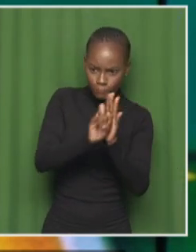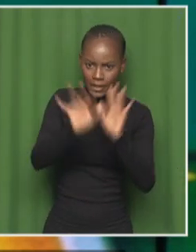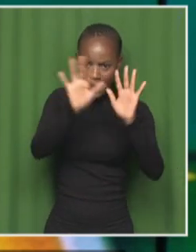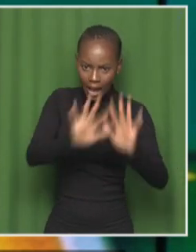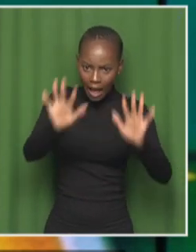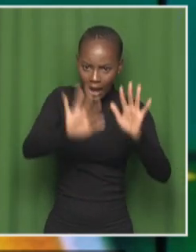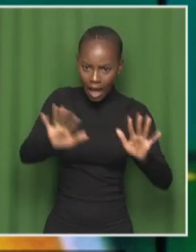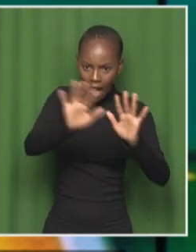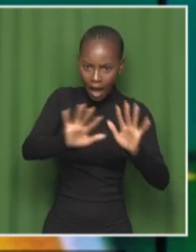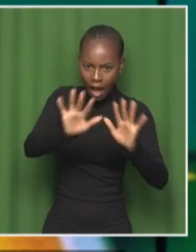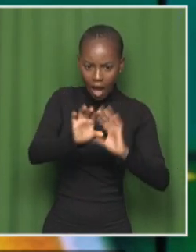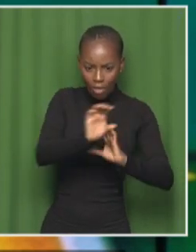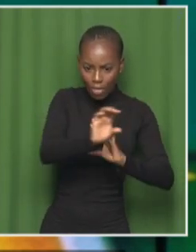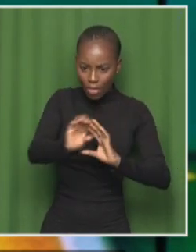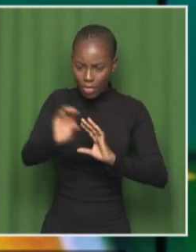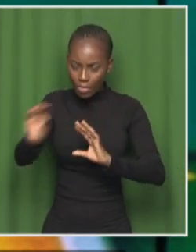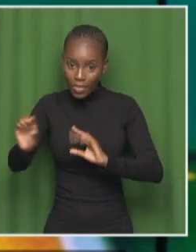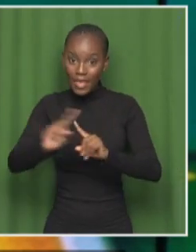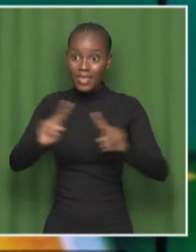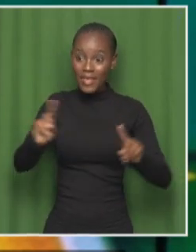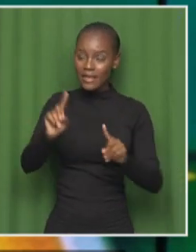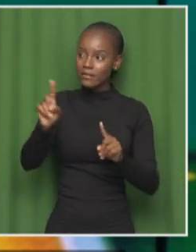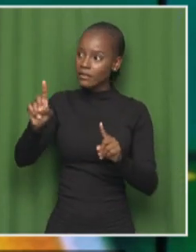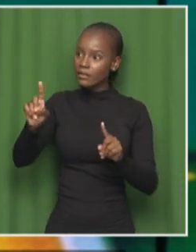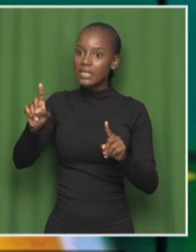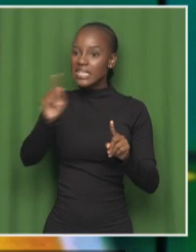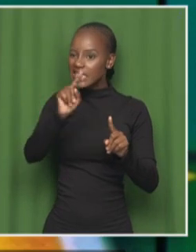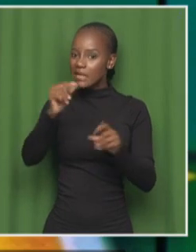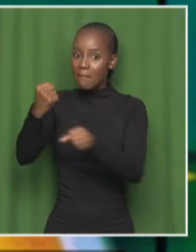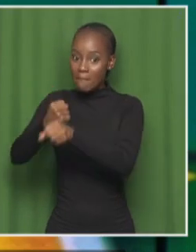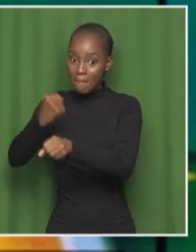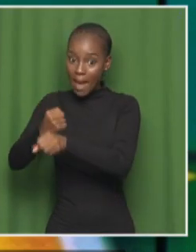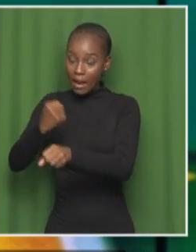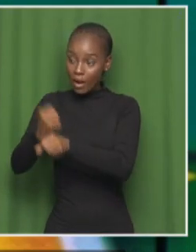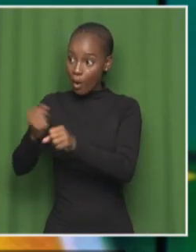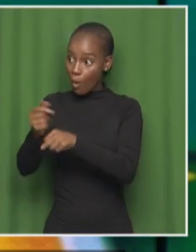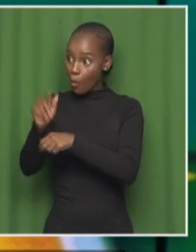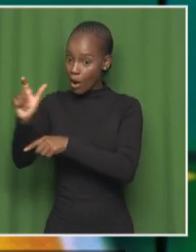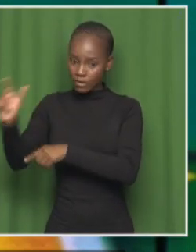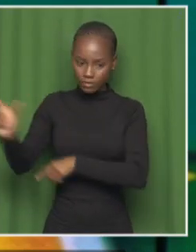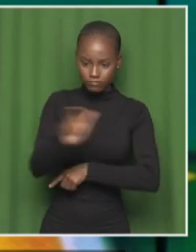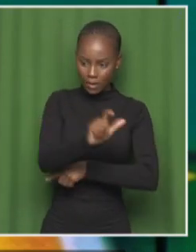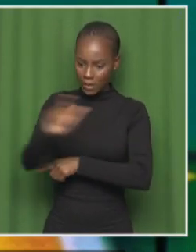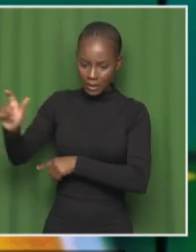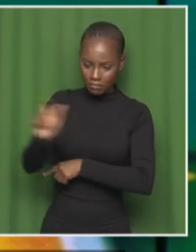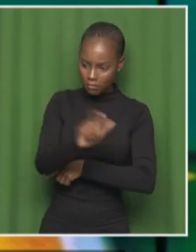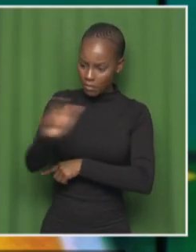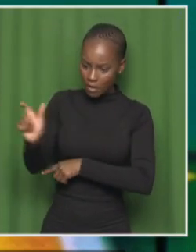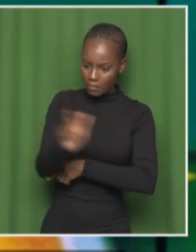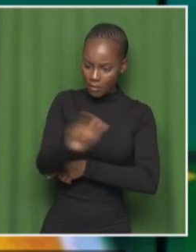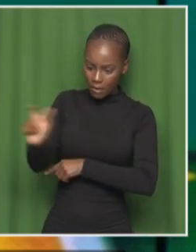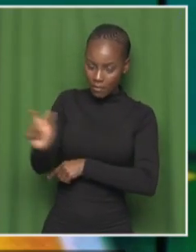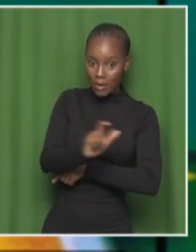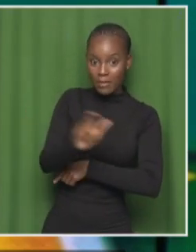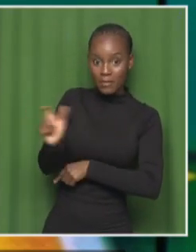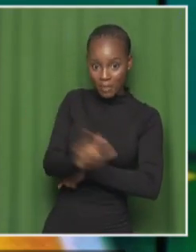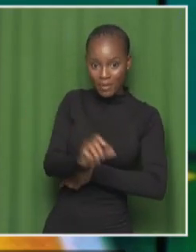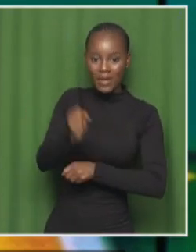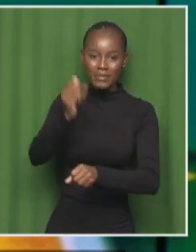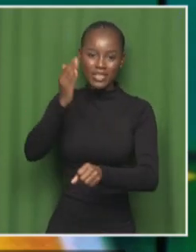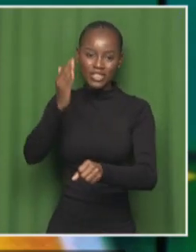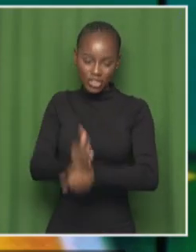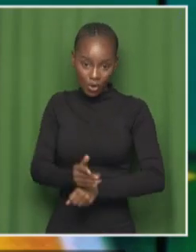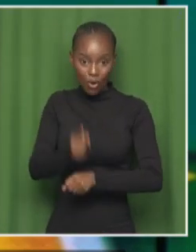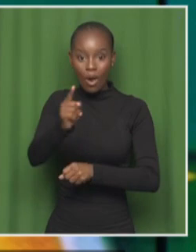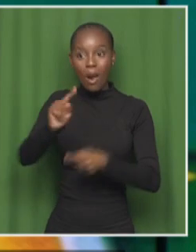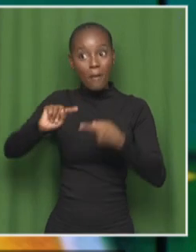to put the high scoring ties on them and make weights. Okay. And basically maximize your score, because at the end of the game, who scored